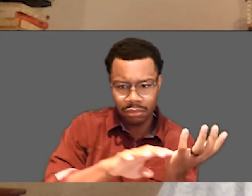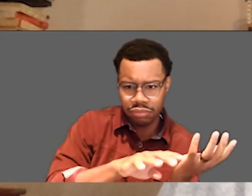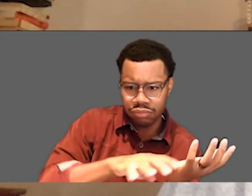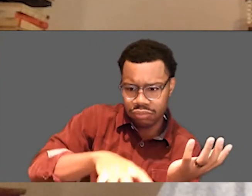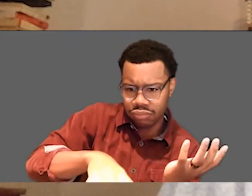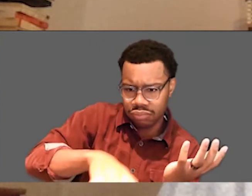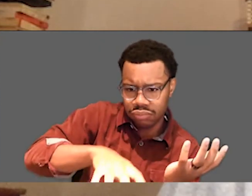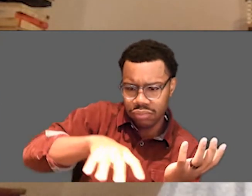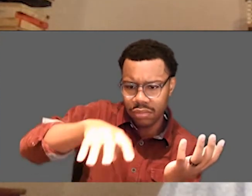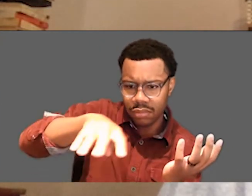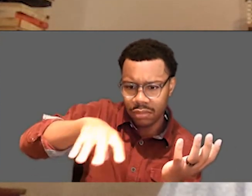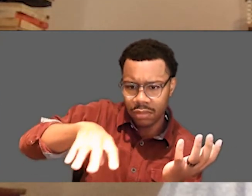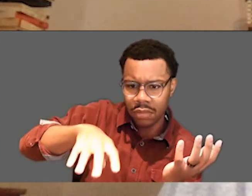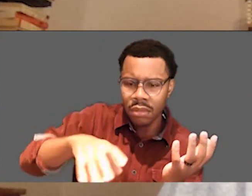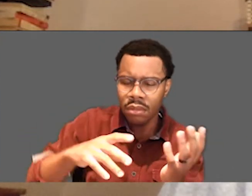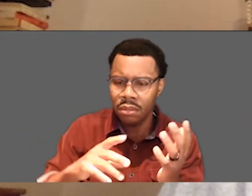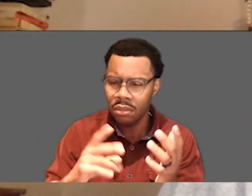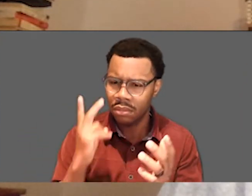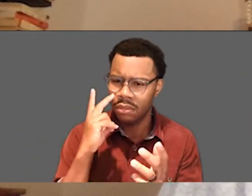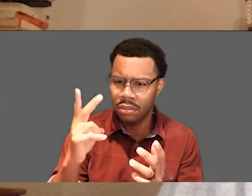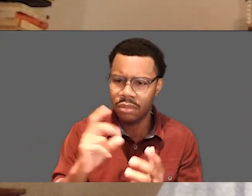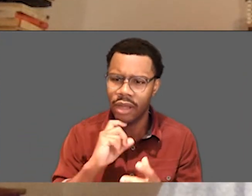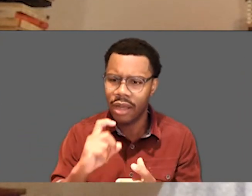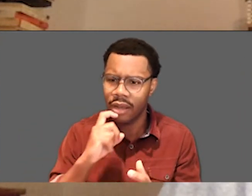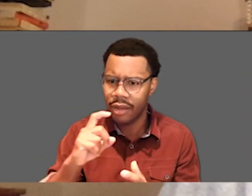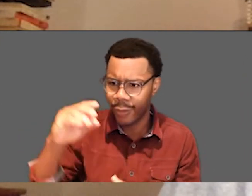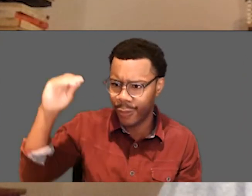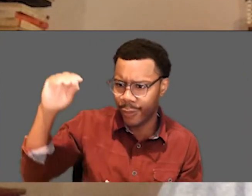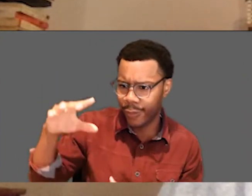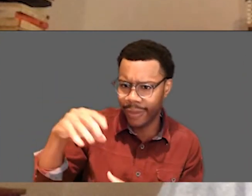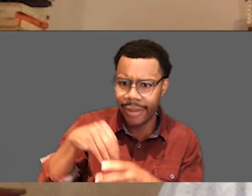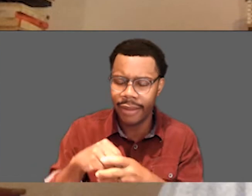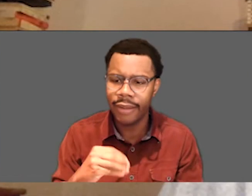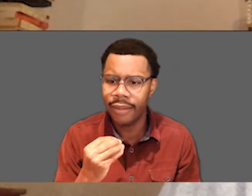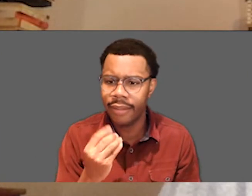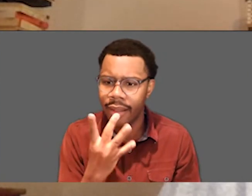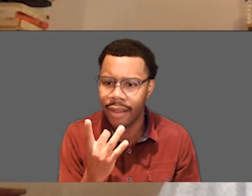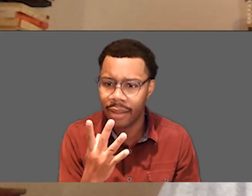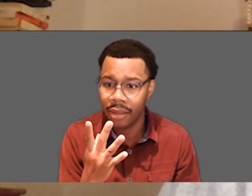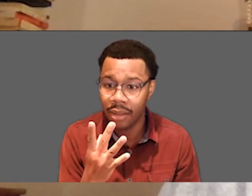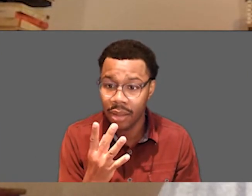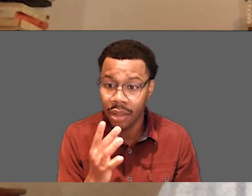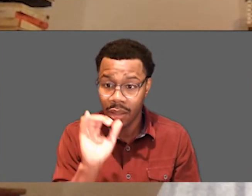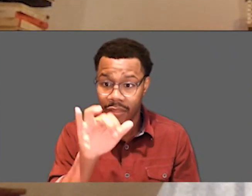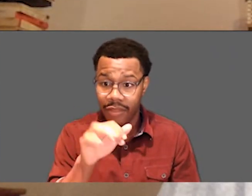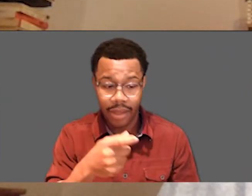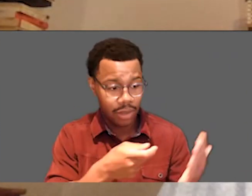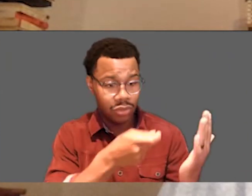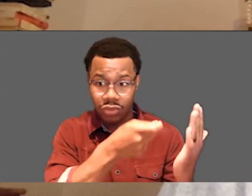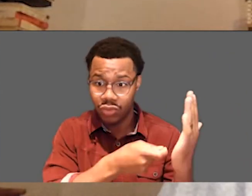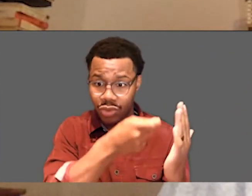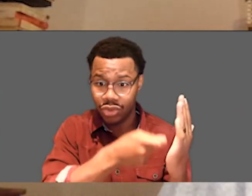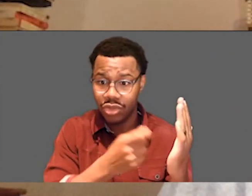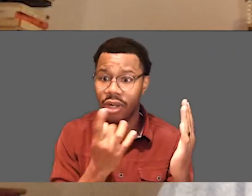and the stainless steel shining in the light. I was fascinated by the light switch. The control